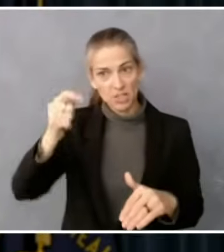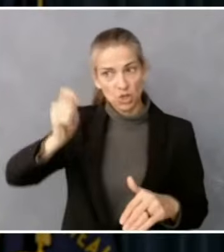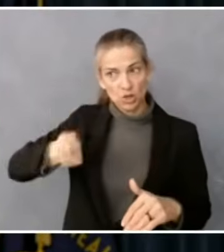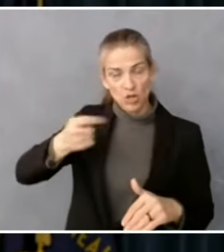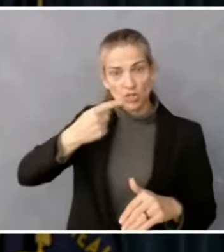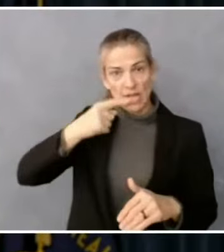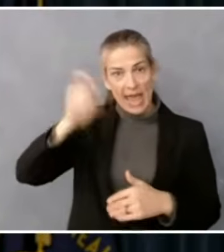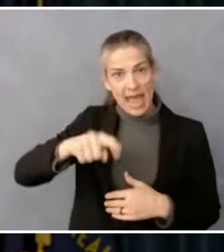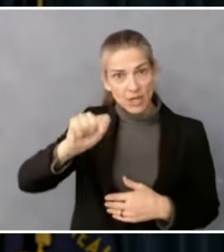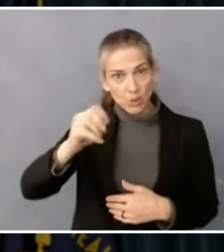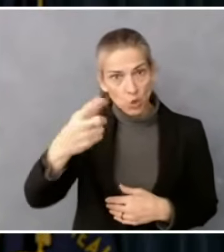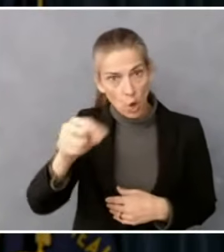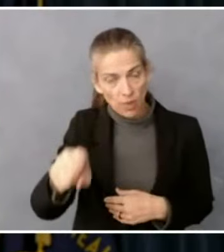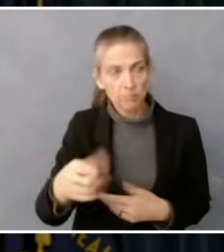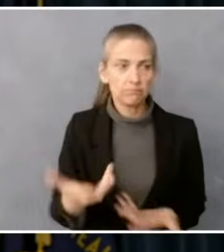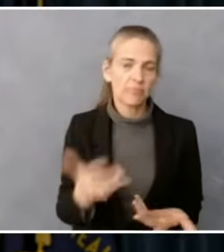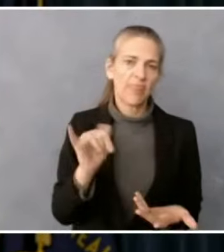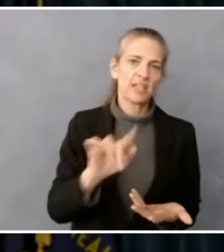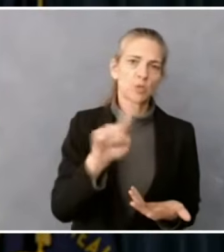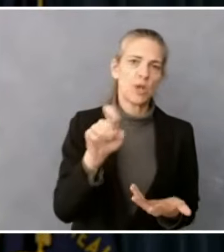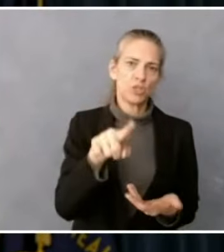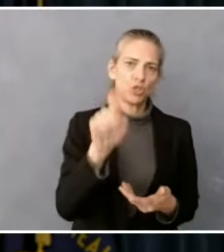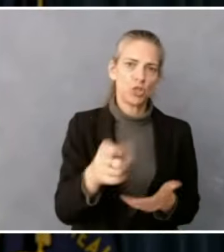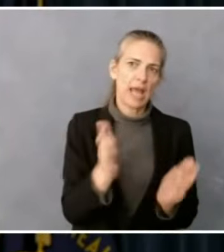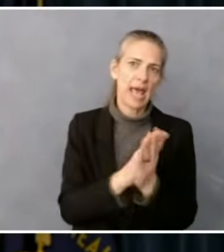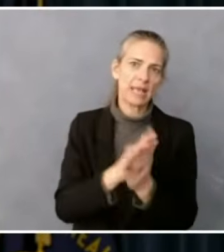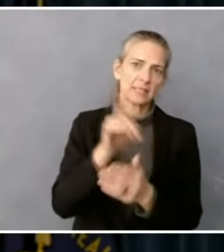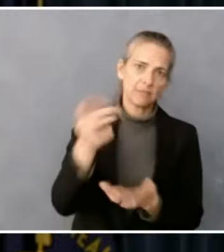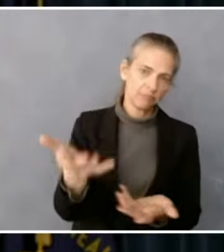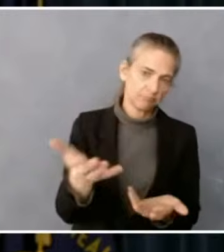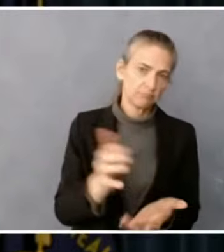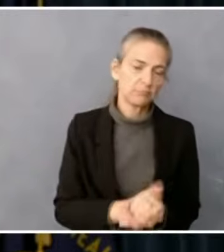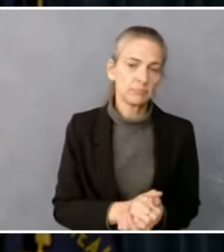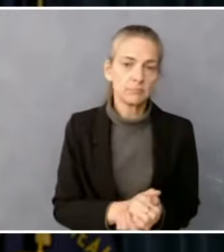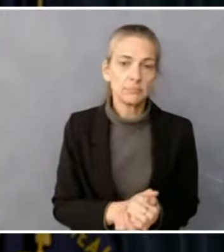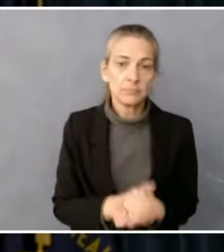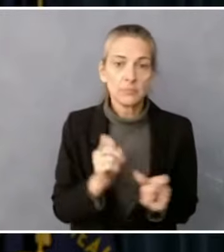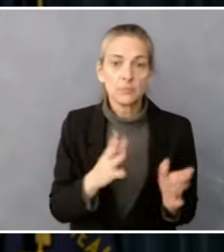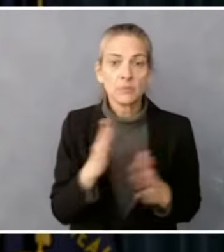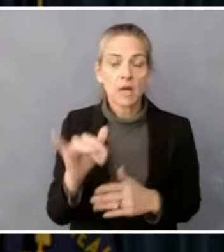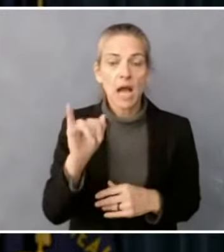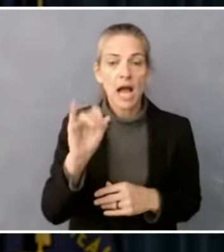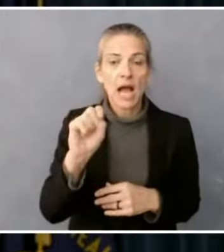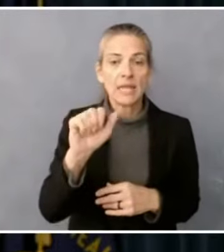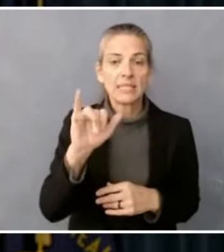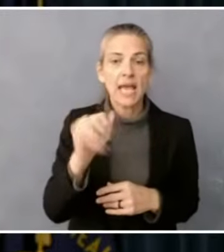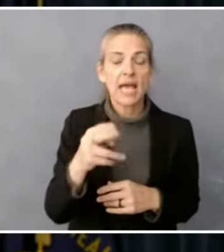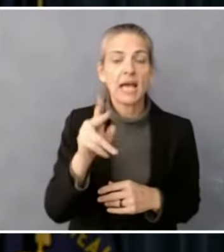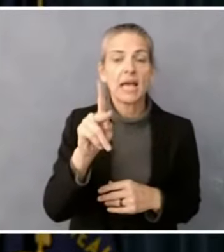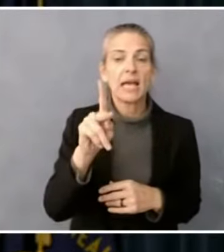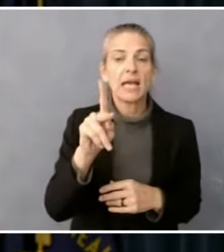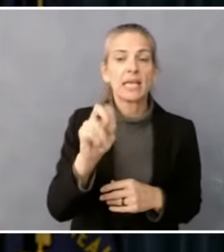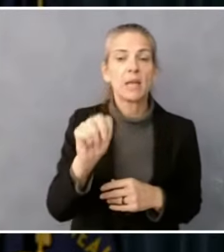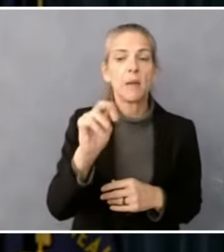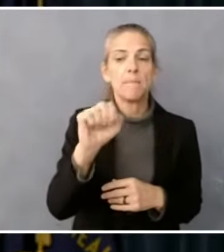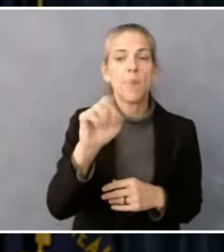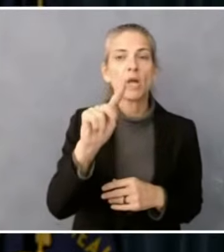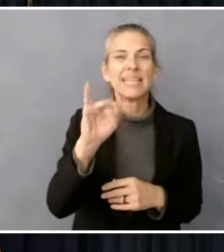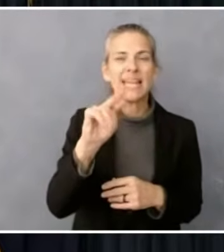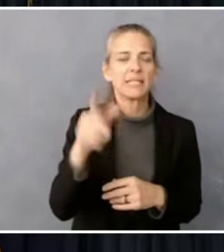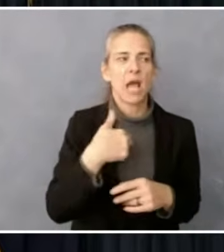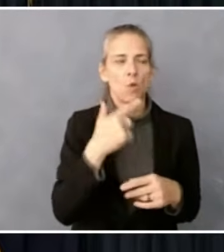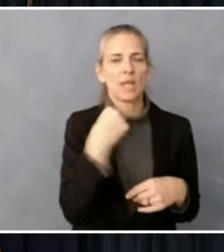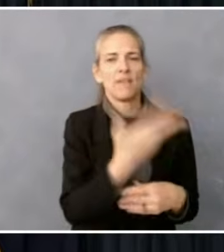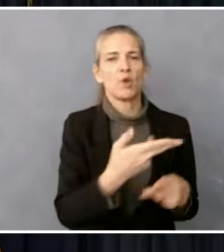to, those are questions you should probably ask. Okay, Isaiah Kim Martinez, I will provide a shorter answer to your